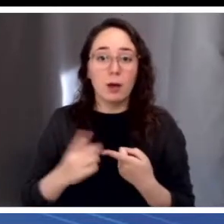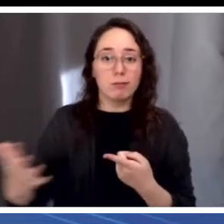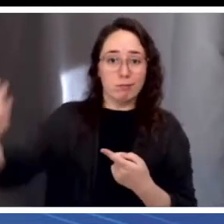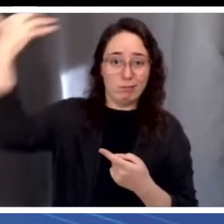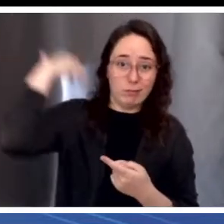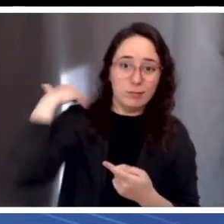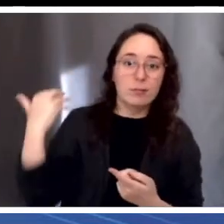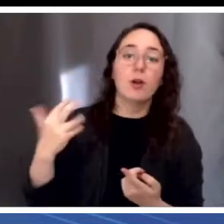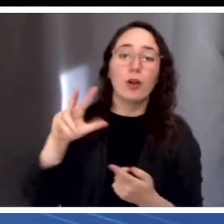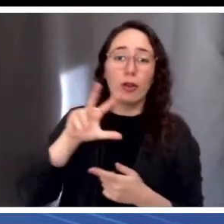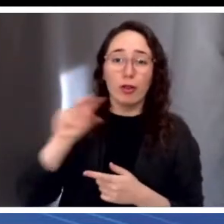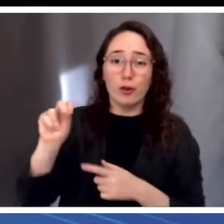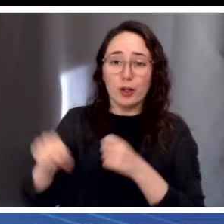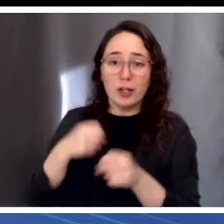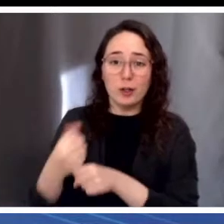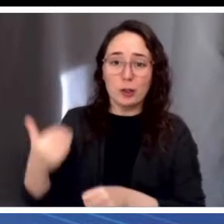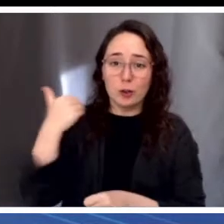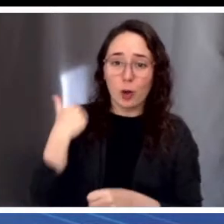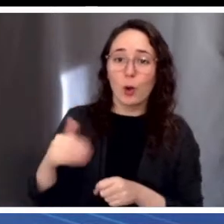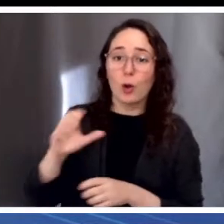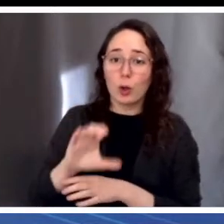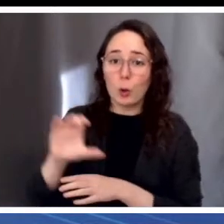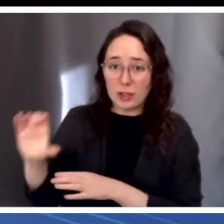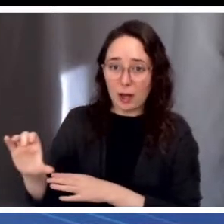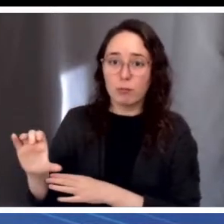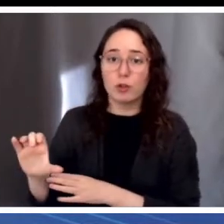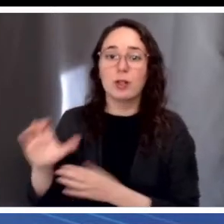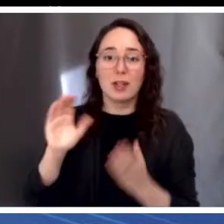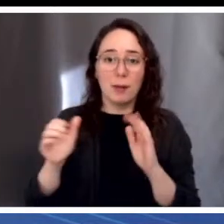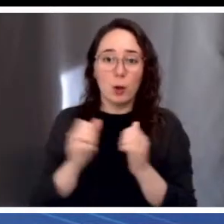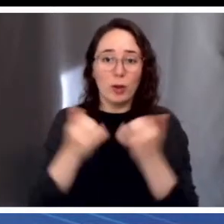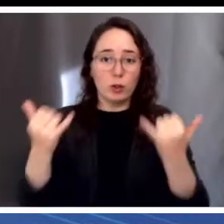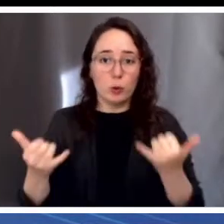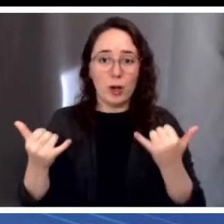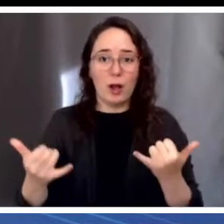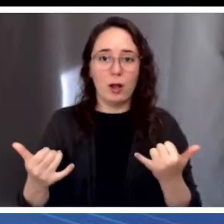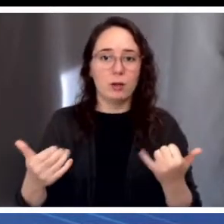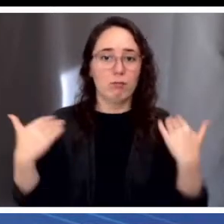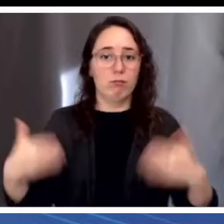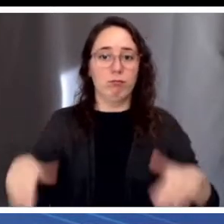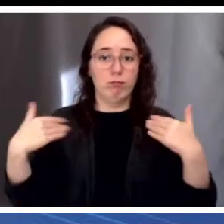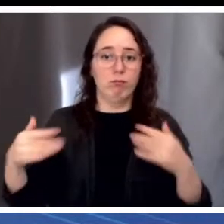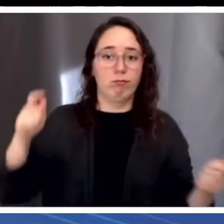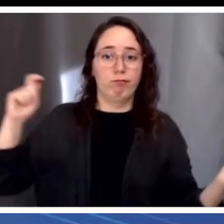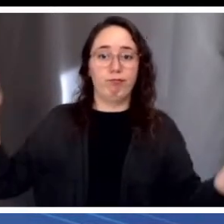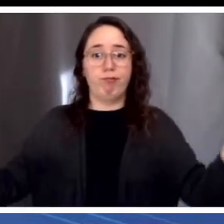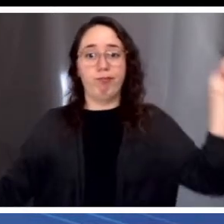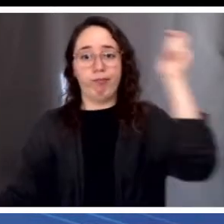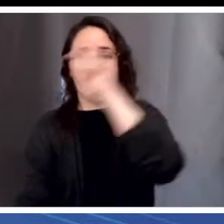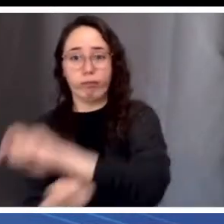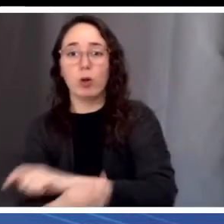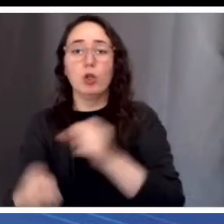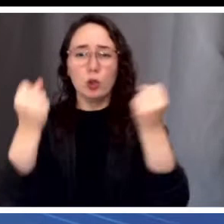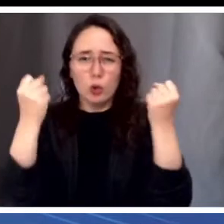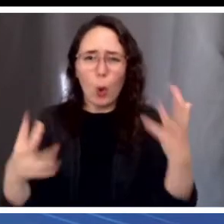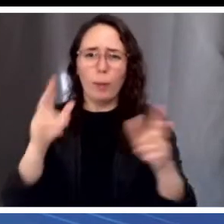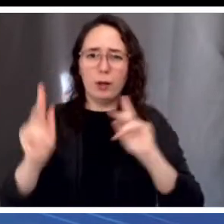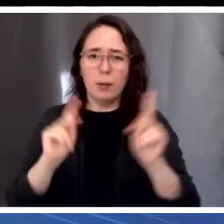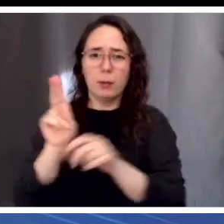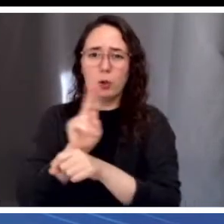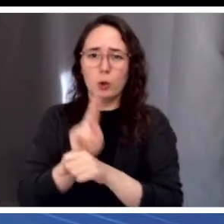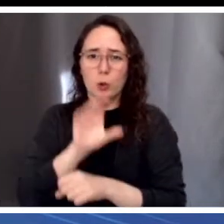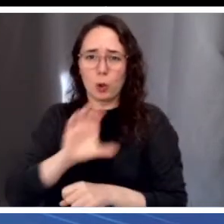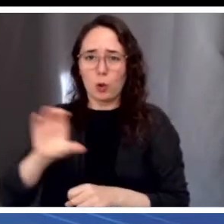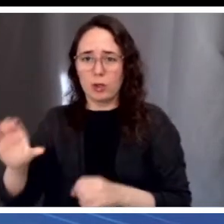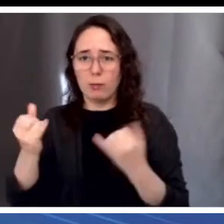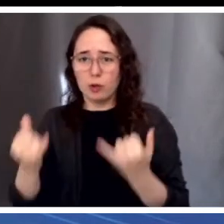leaps and bounds as far as how much it's been integrated into society and how much more of a demand there is and therefore how many, how much more resources